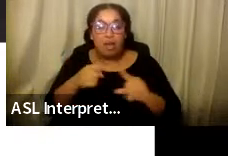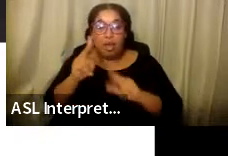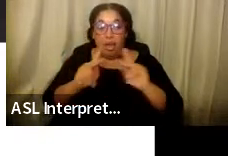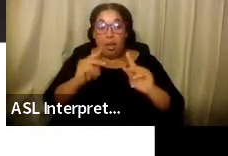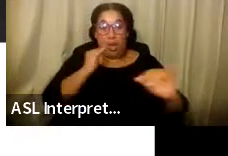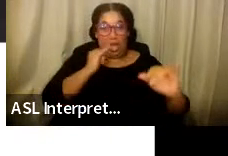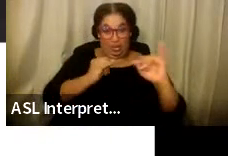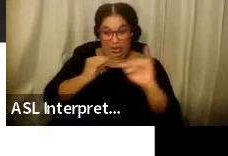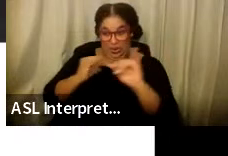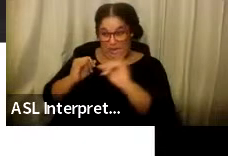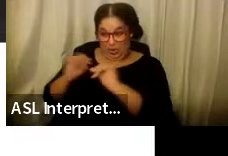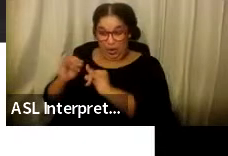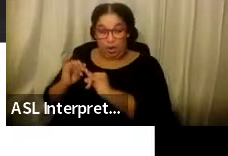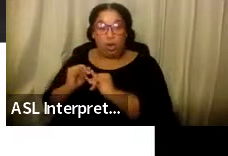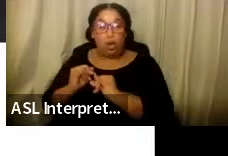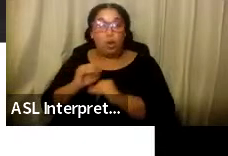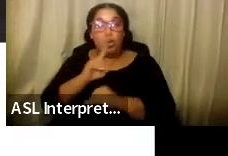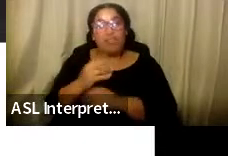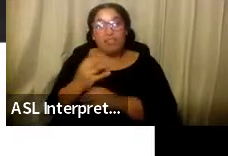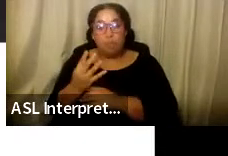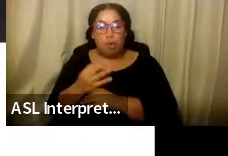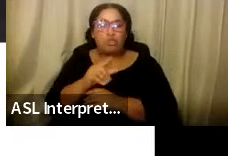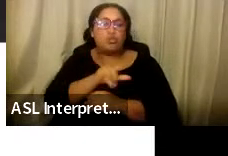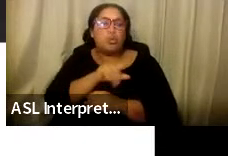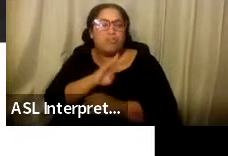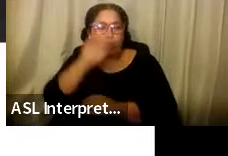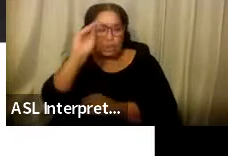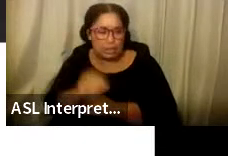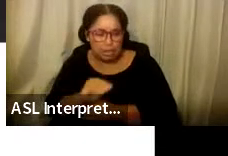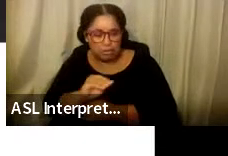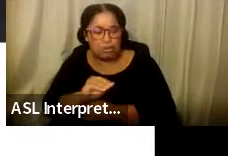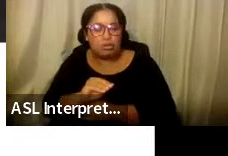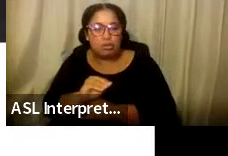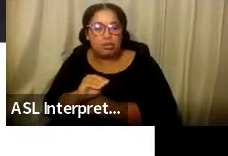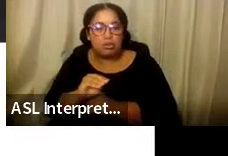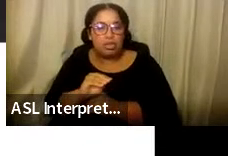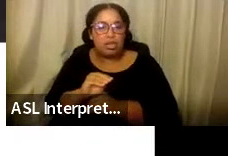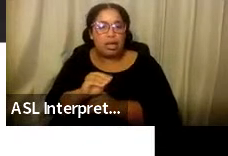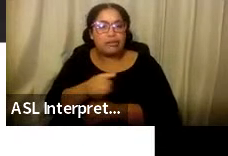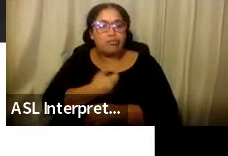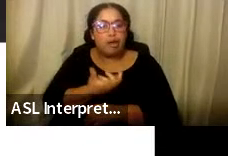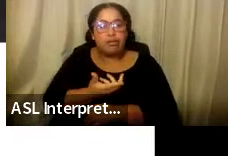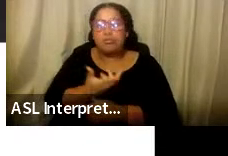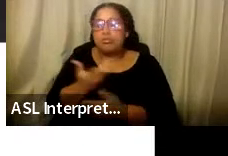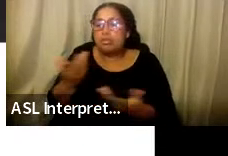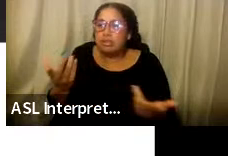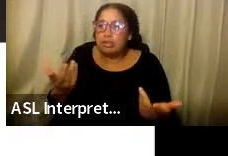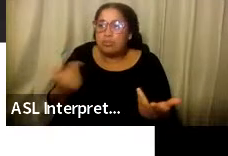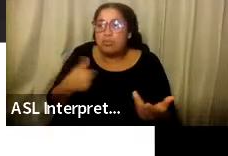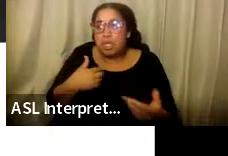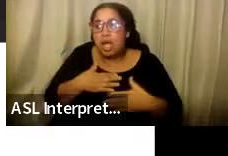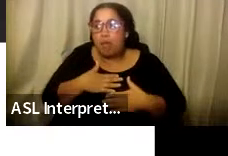we interviewed, nearly 1 in 4, 24%, did express that they were